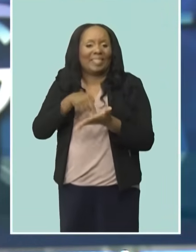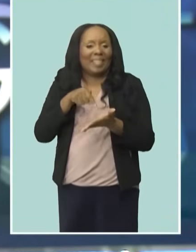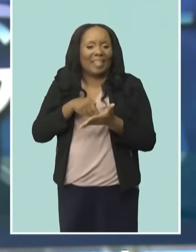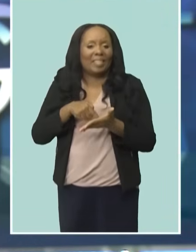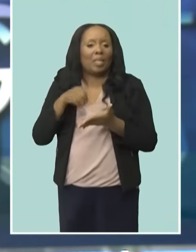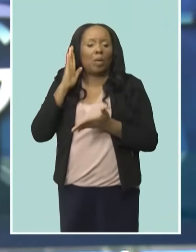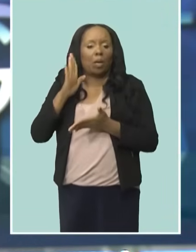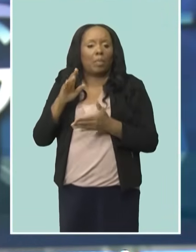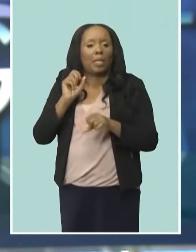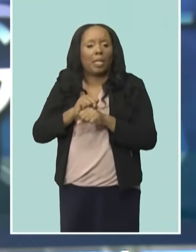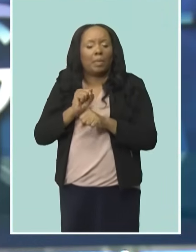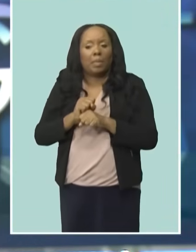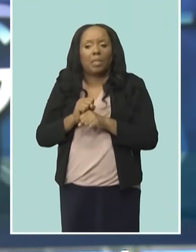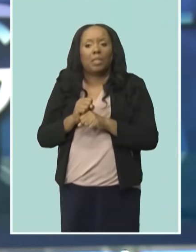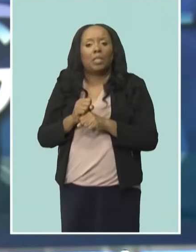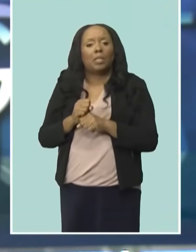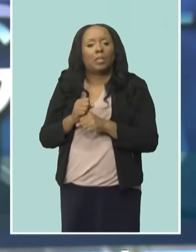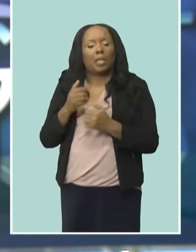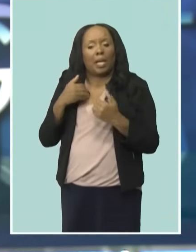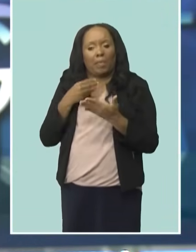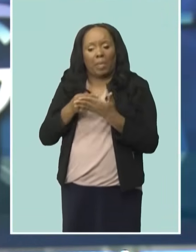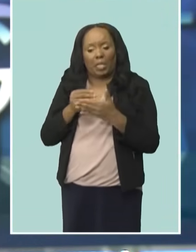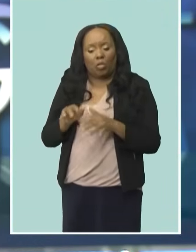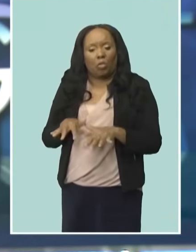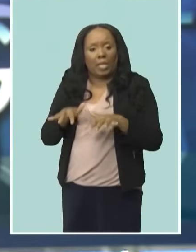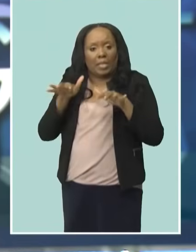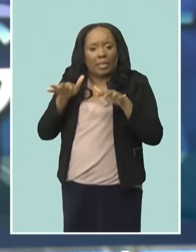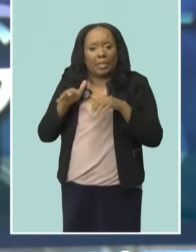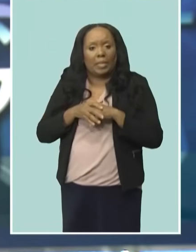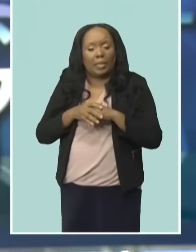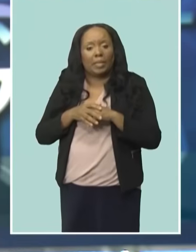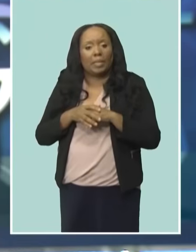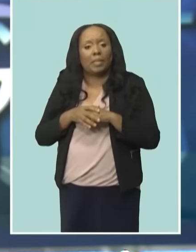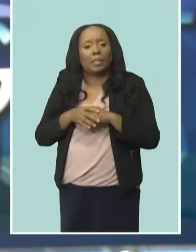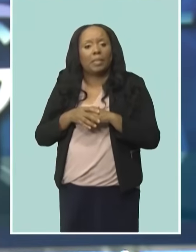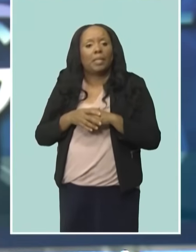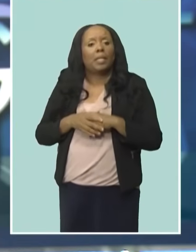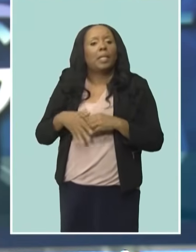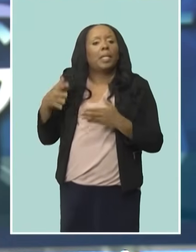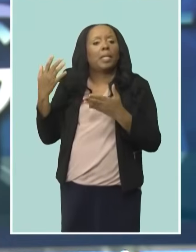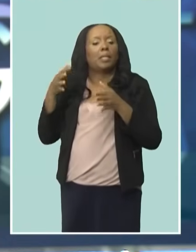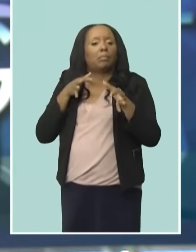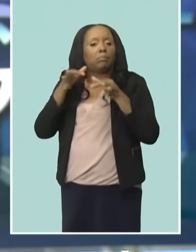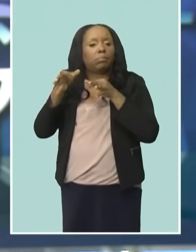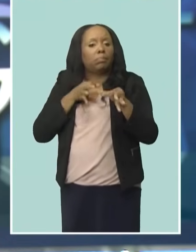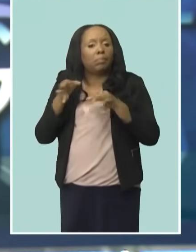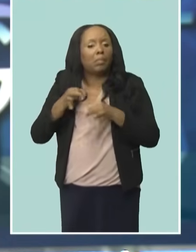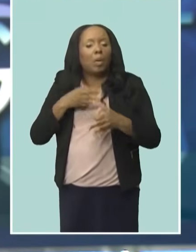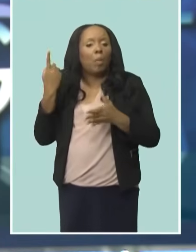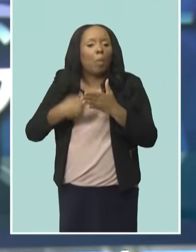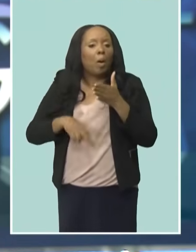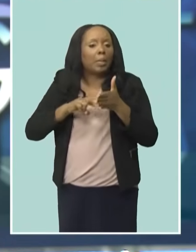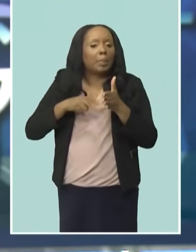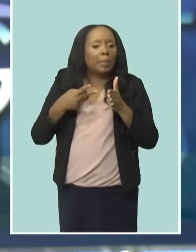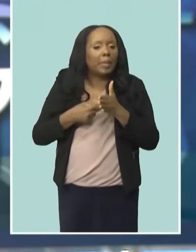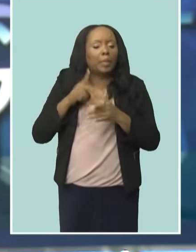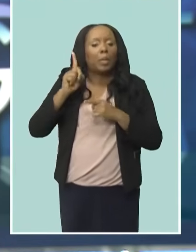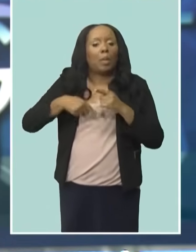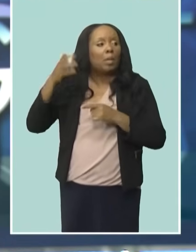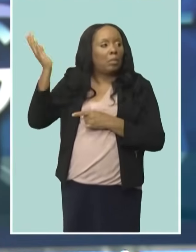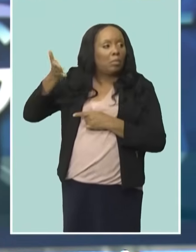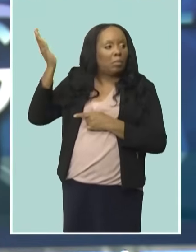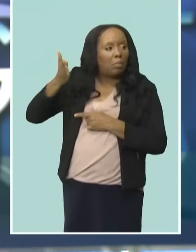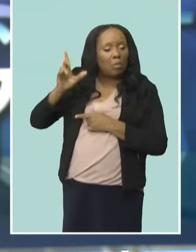be able to raise capital. He spoke about what the transformation of the debt market will mean for Barbadians while addressing the